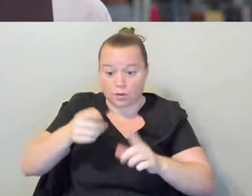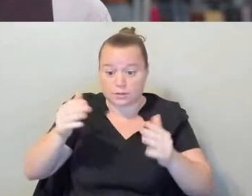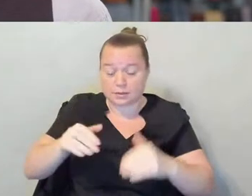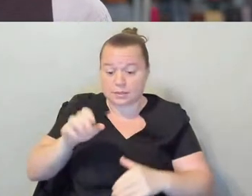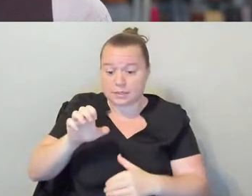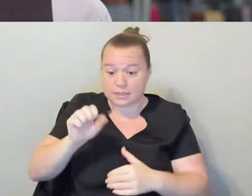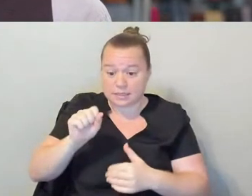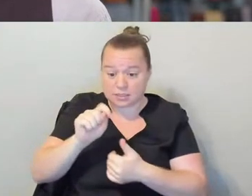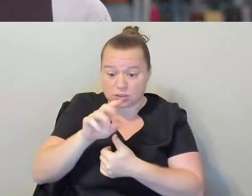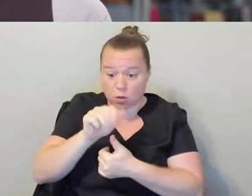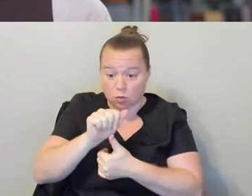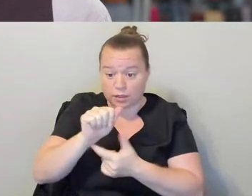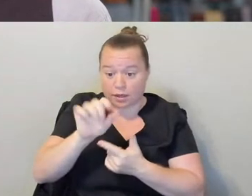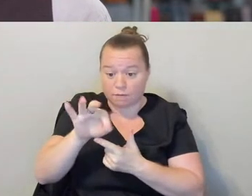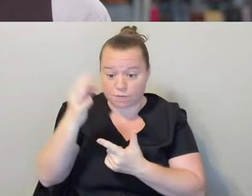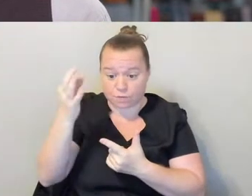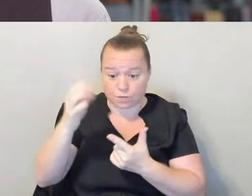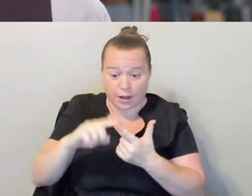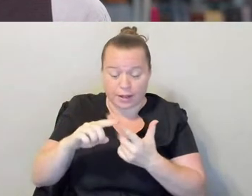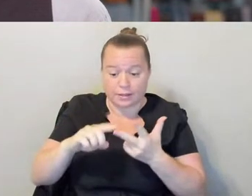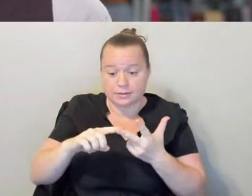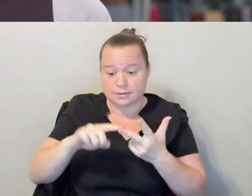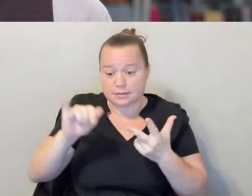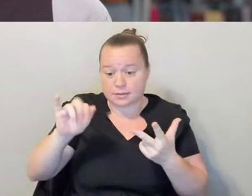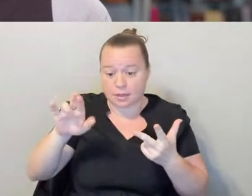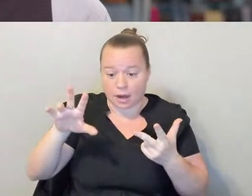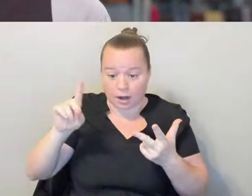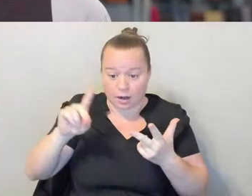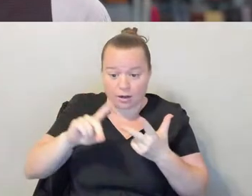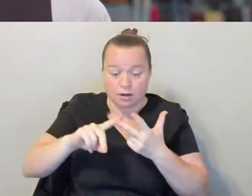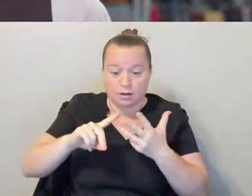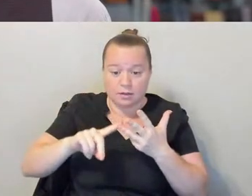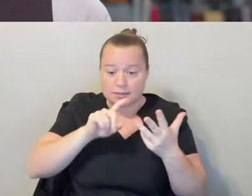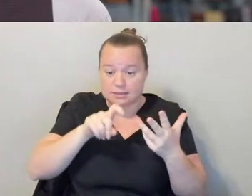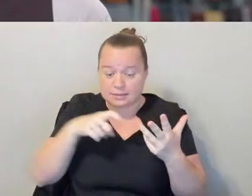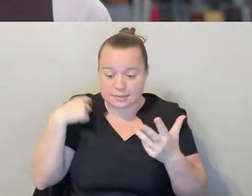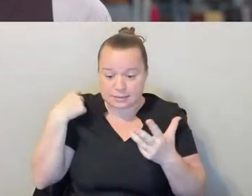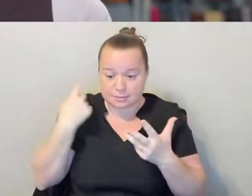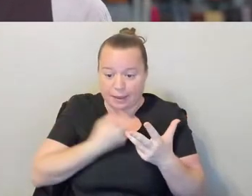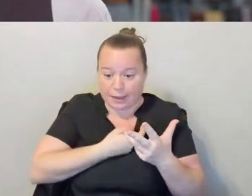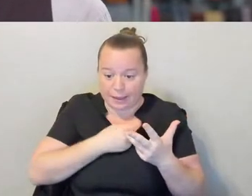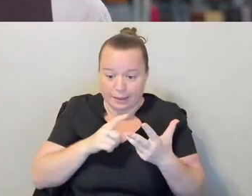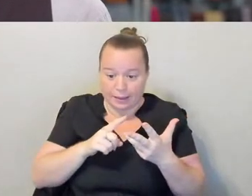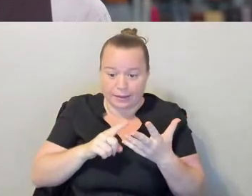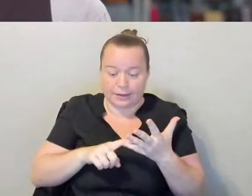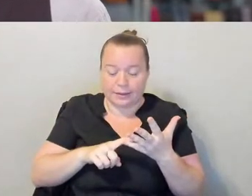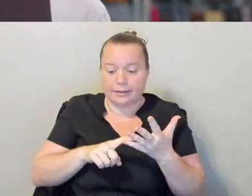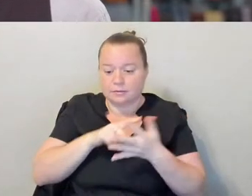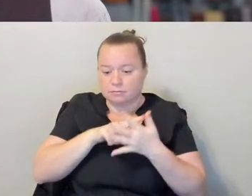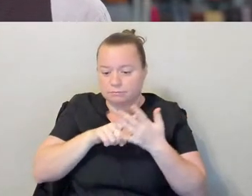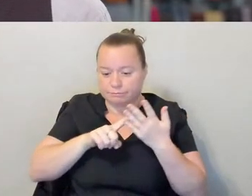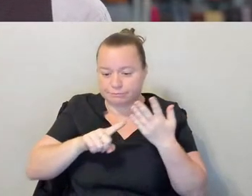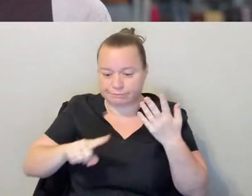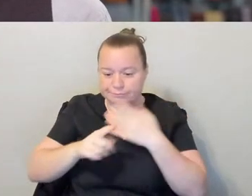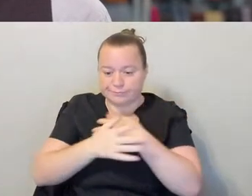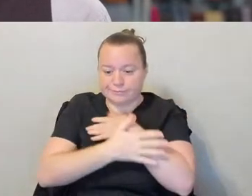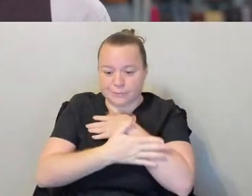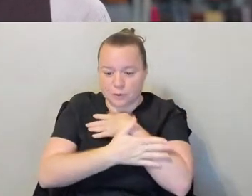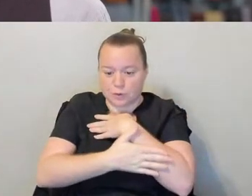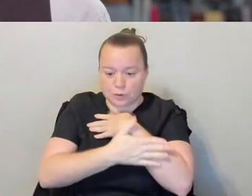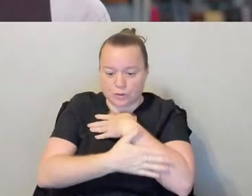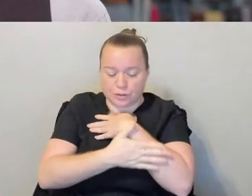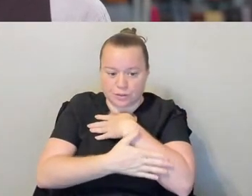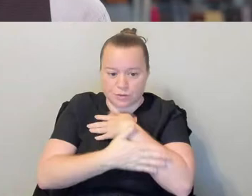France, Cyprus, Ireland, Spain, Croatia, Latvia, and Germany, index score